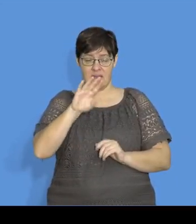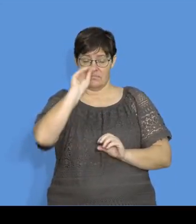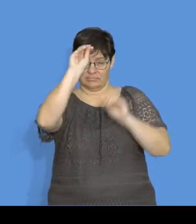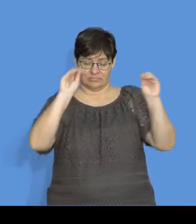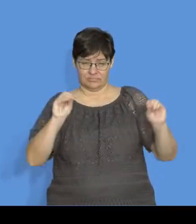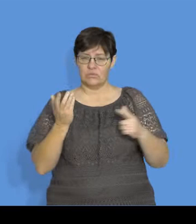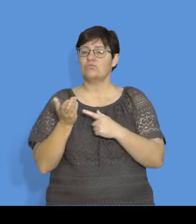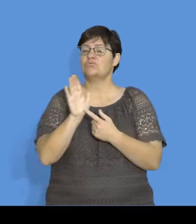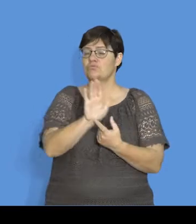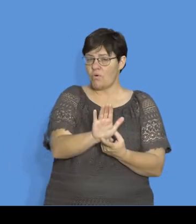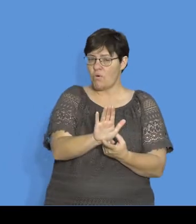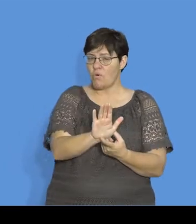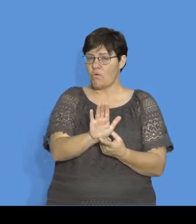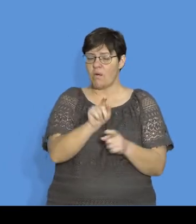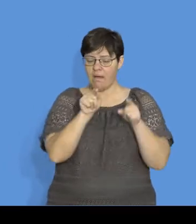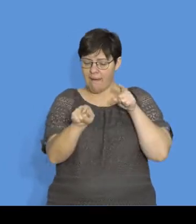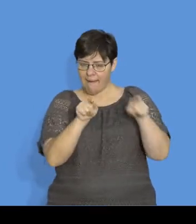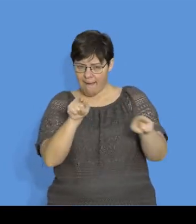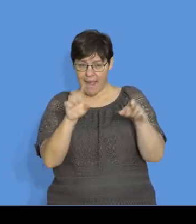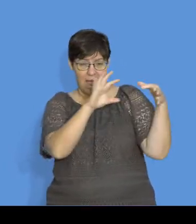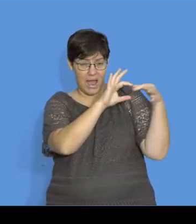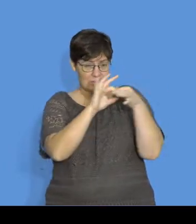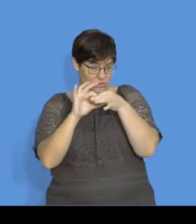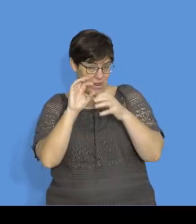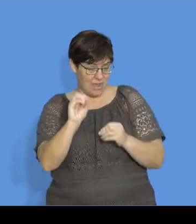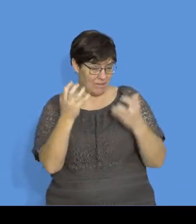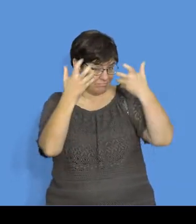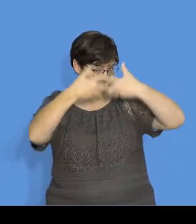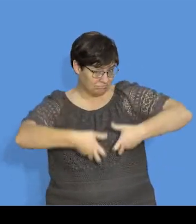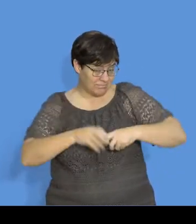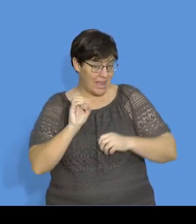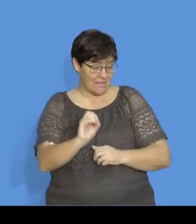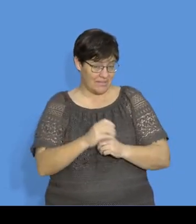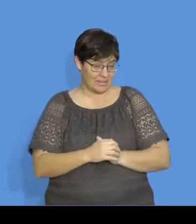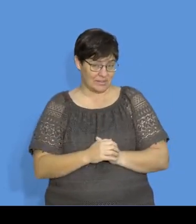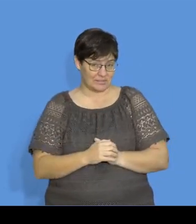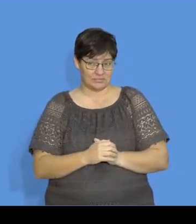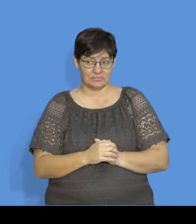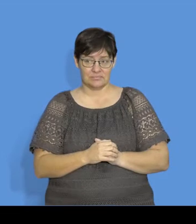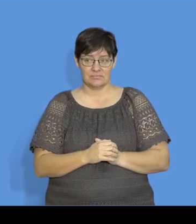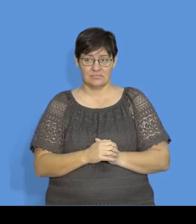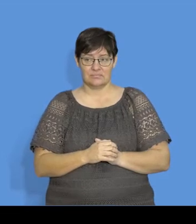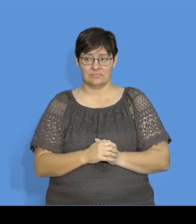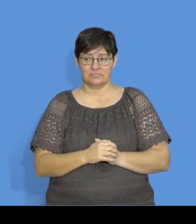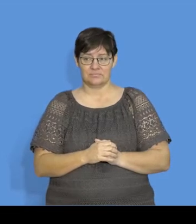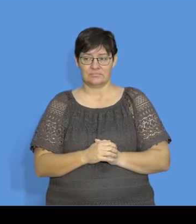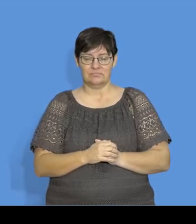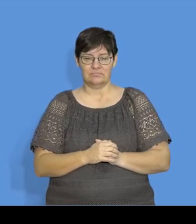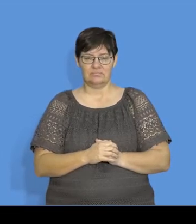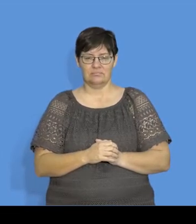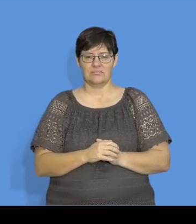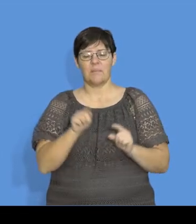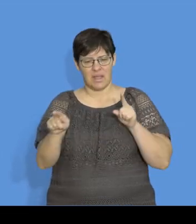is an association or correlation. I've used the word association and